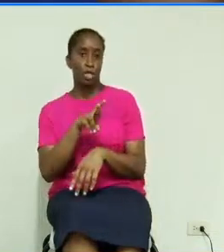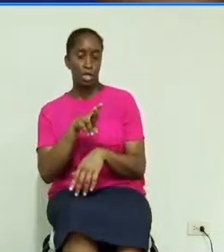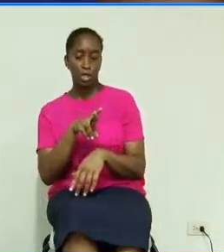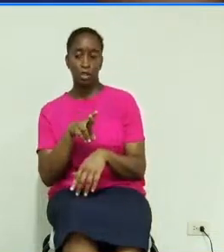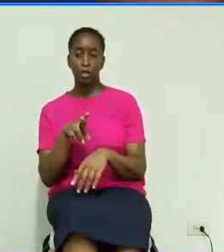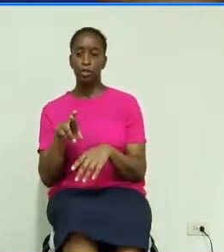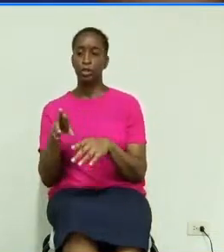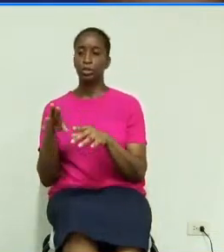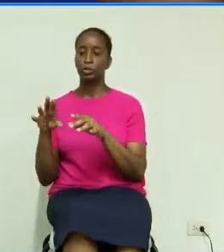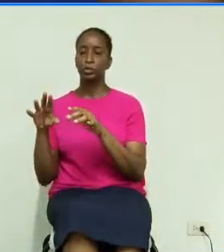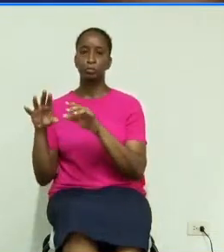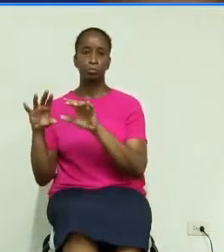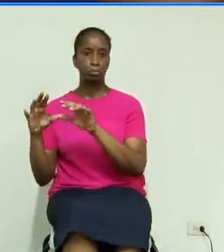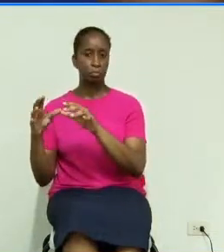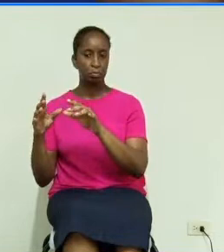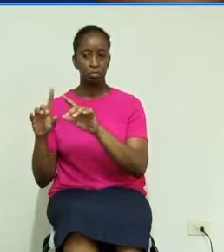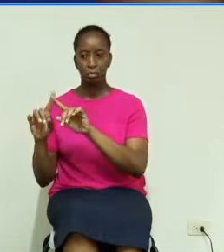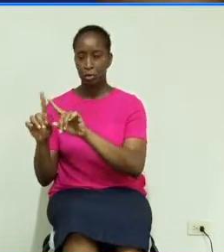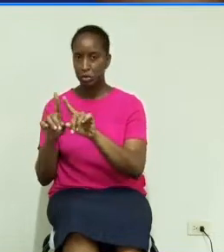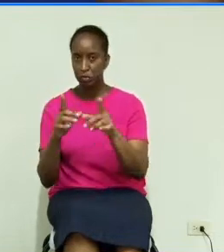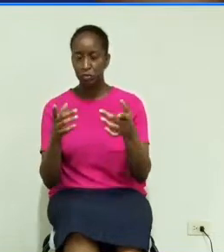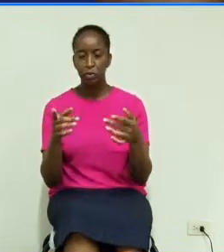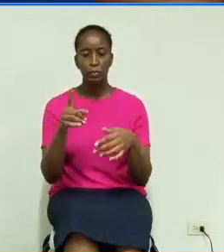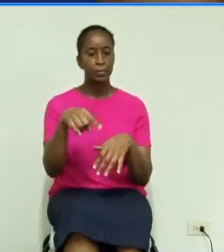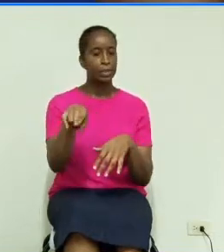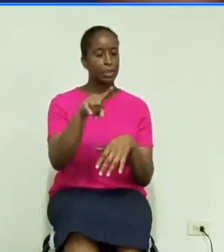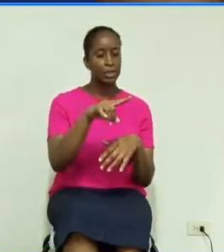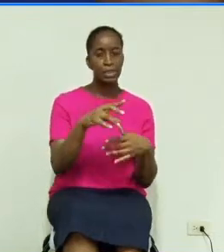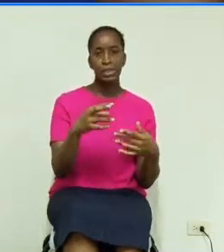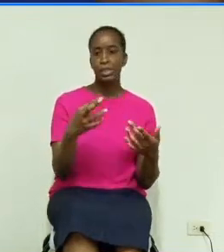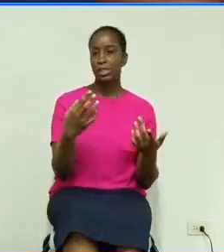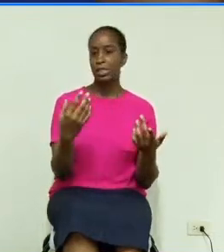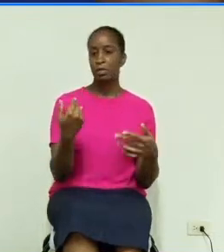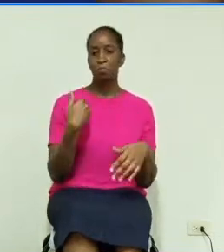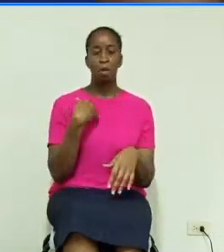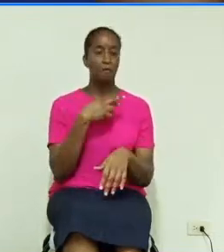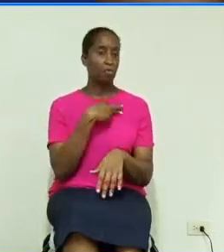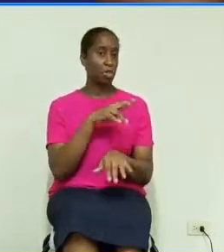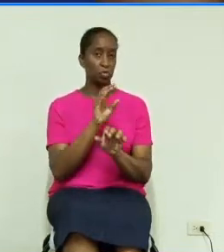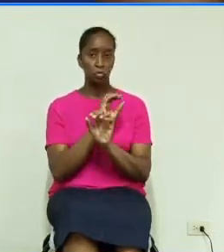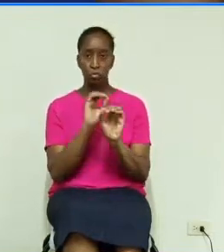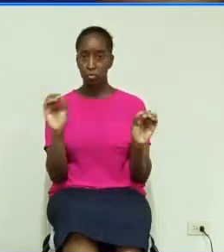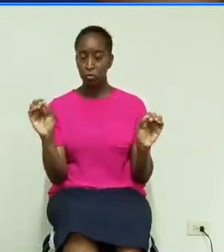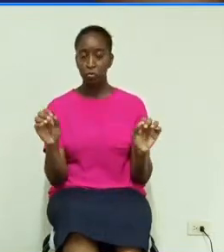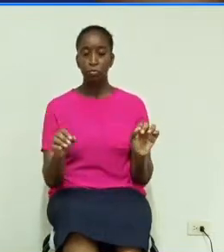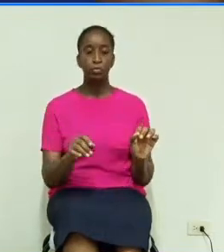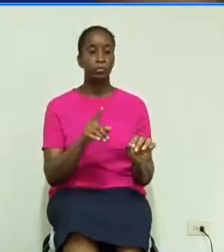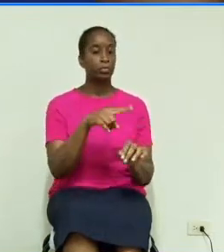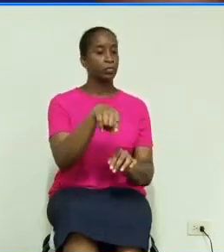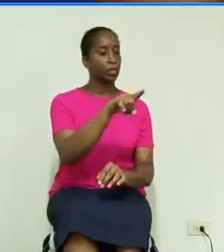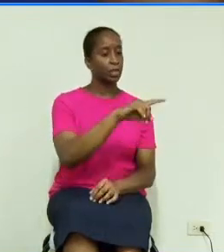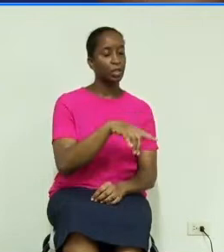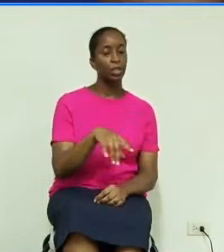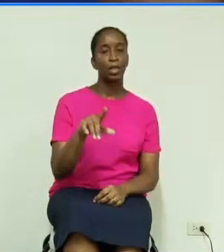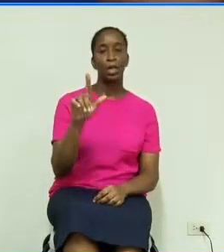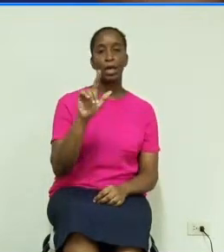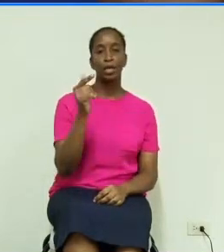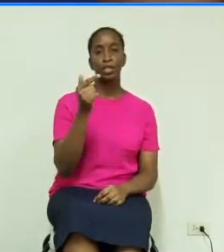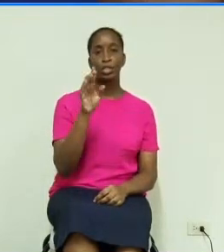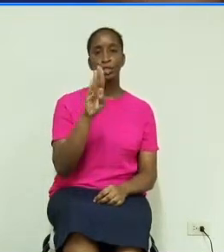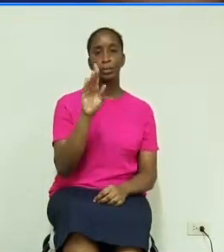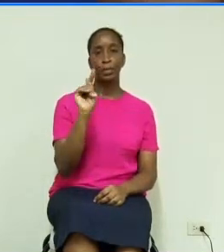non-religious, of course, people who are from the LGBTQ community, people who are from the Christian